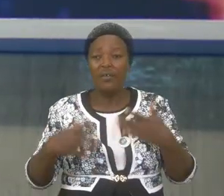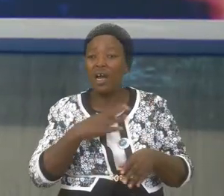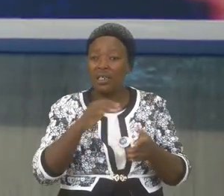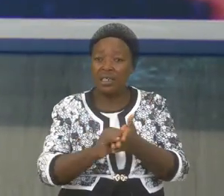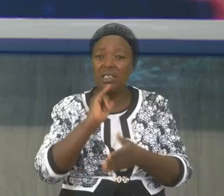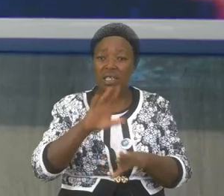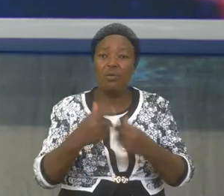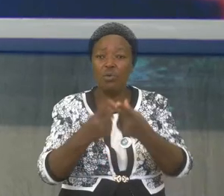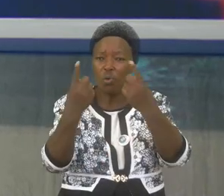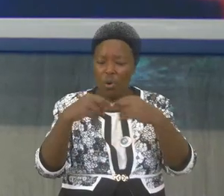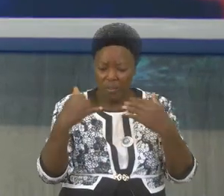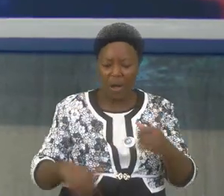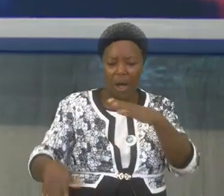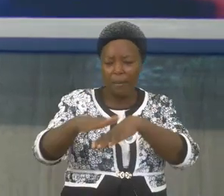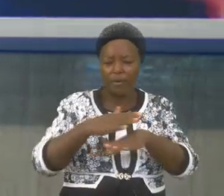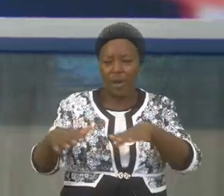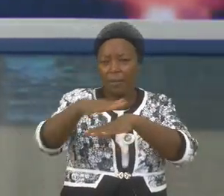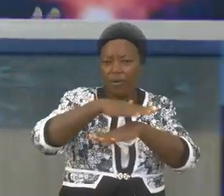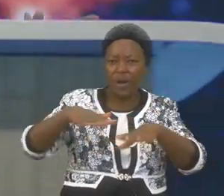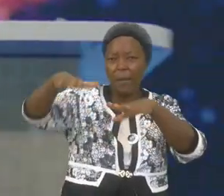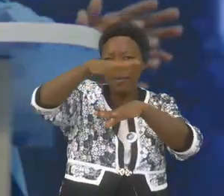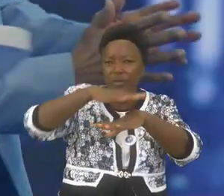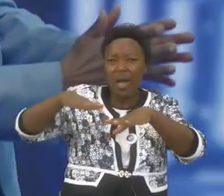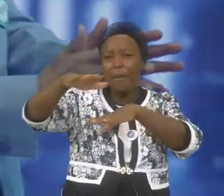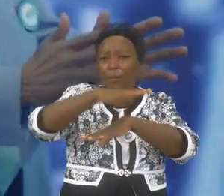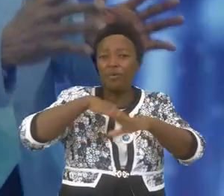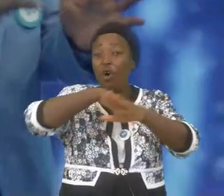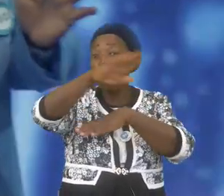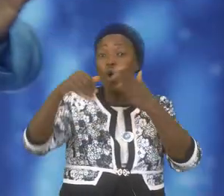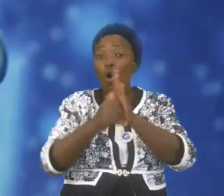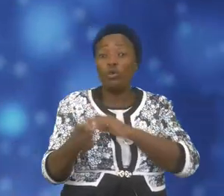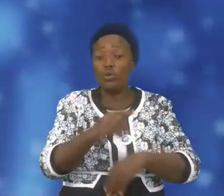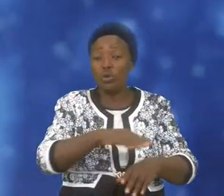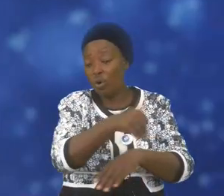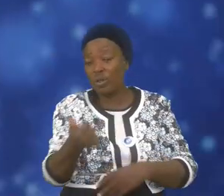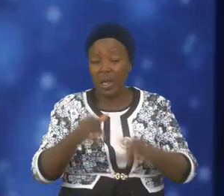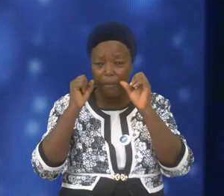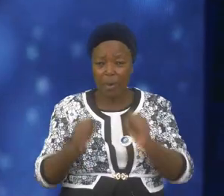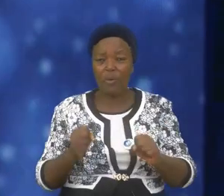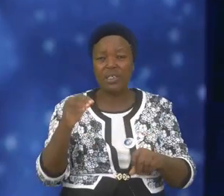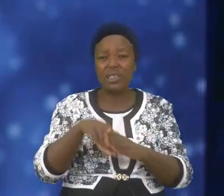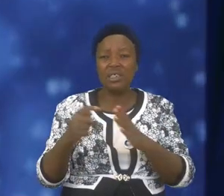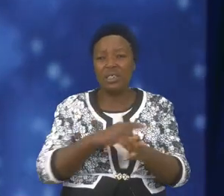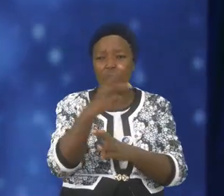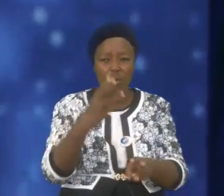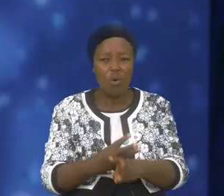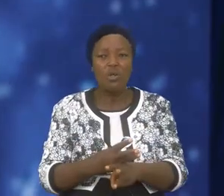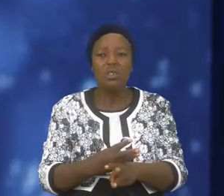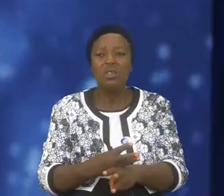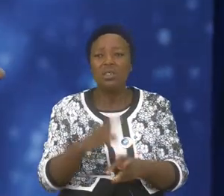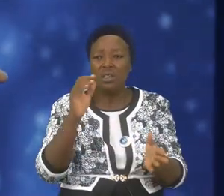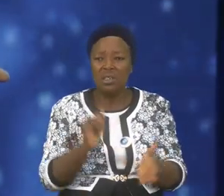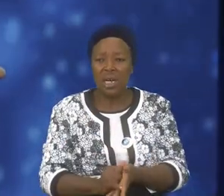all those other powers in the world. That by grace you are saved